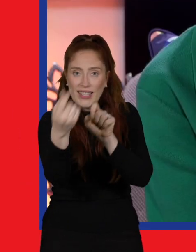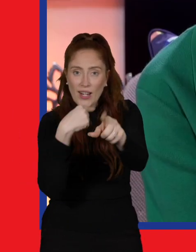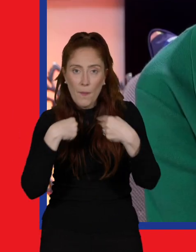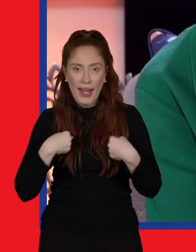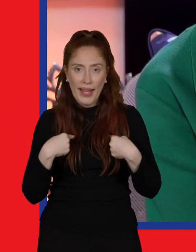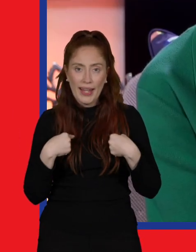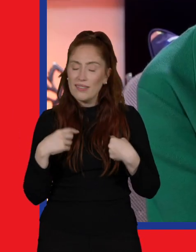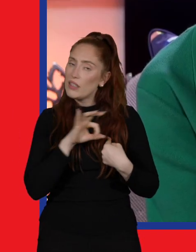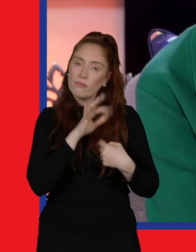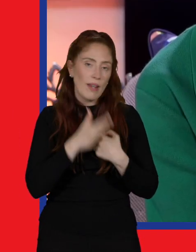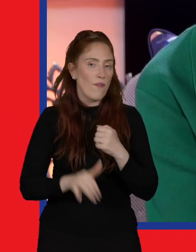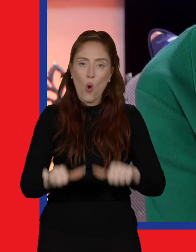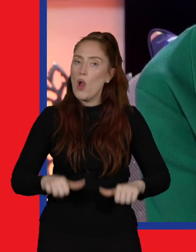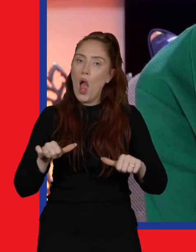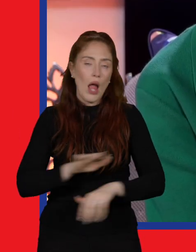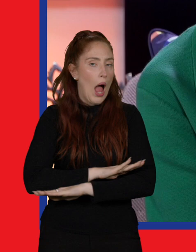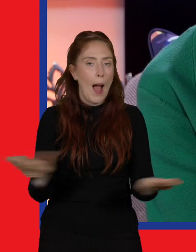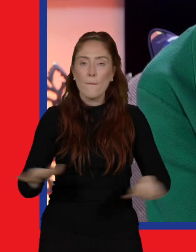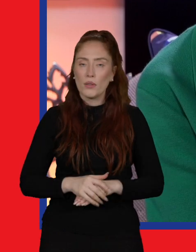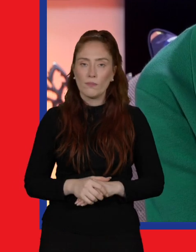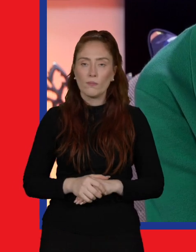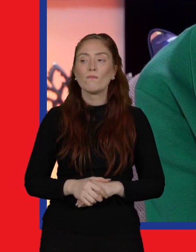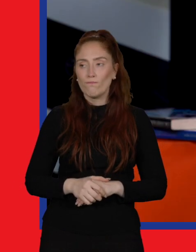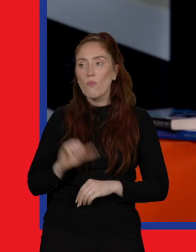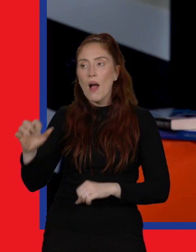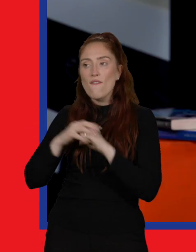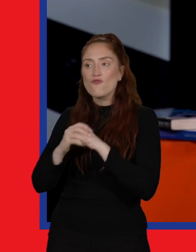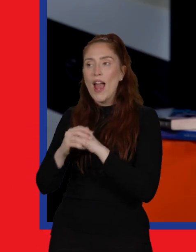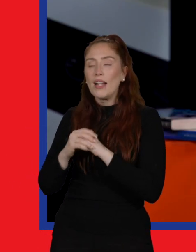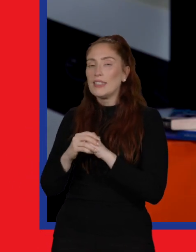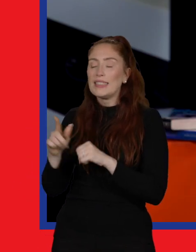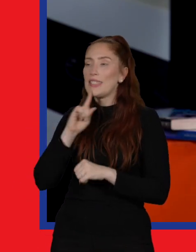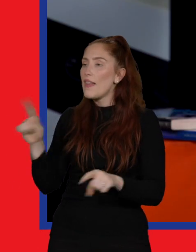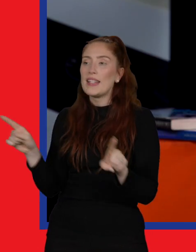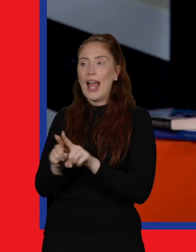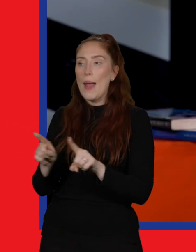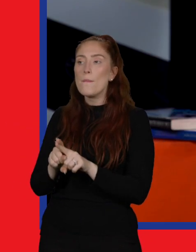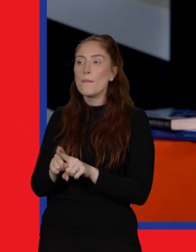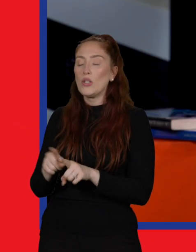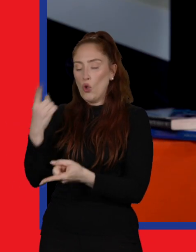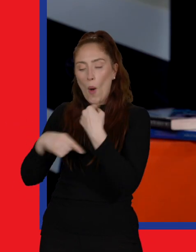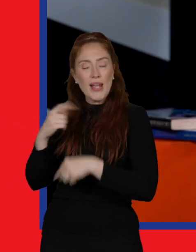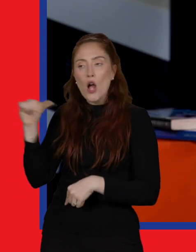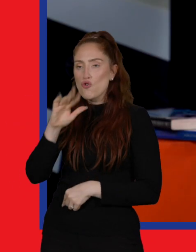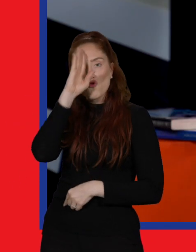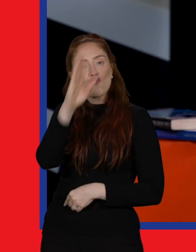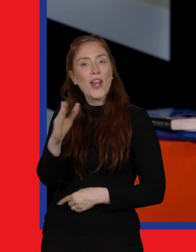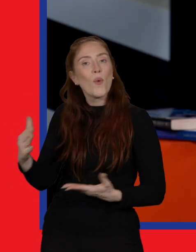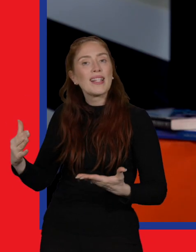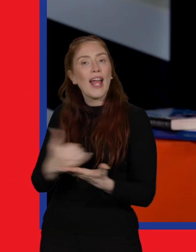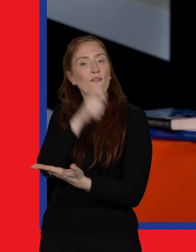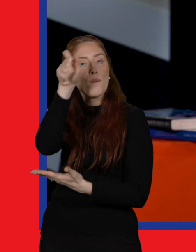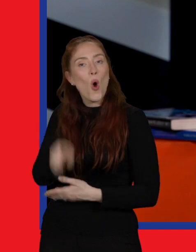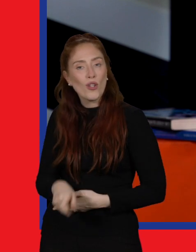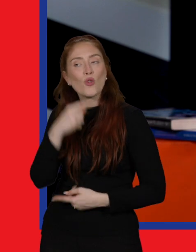yours. It is never a safe secret and it is never okay. Yeah, Hayley reminded me that it's not a safe secret and I should tell a safe